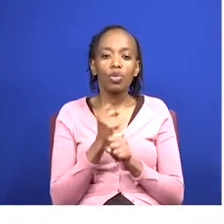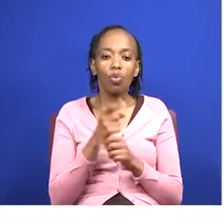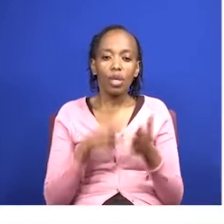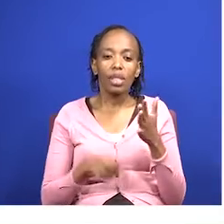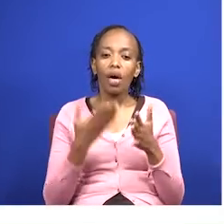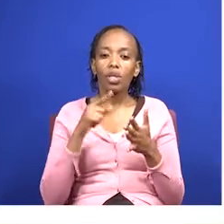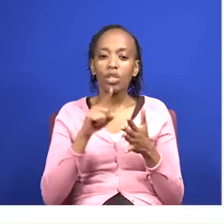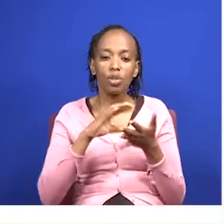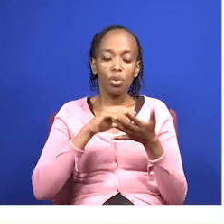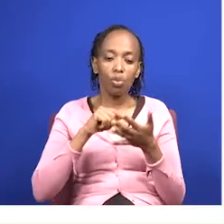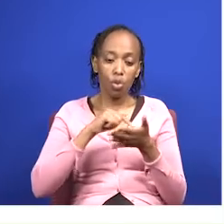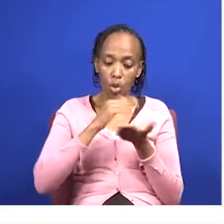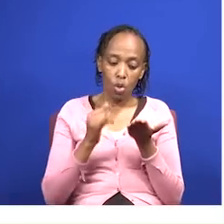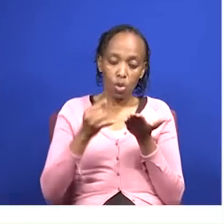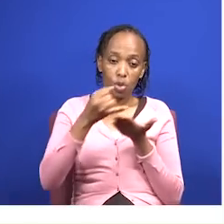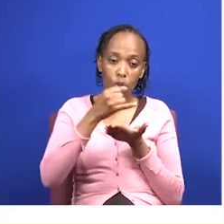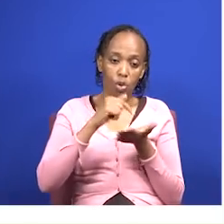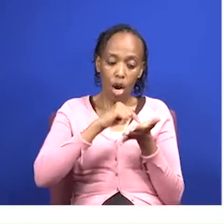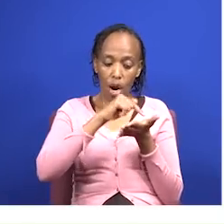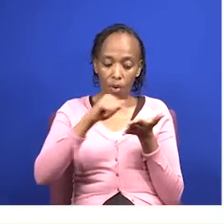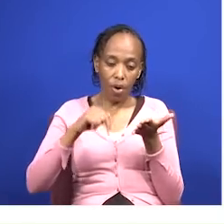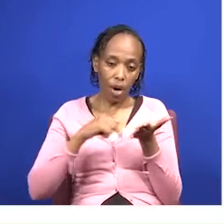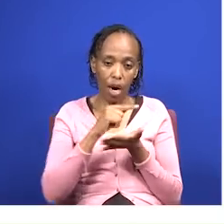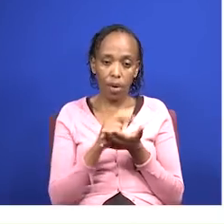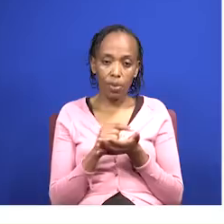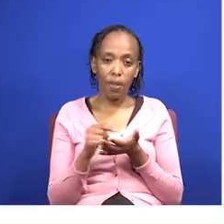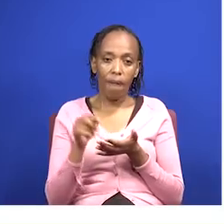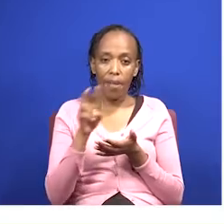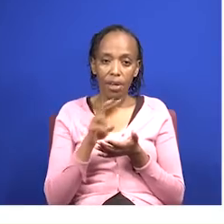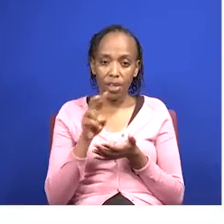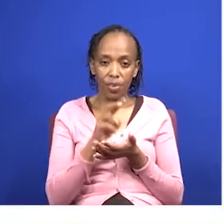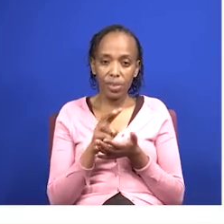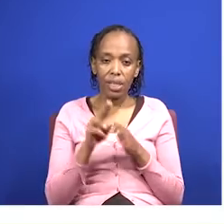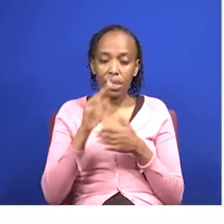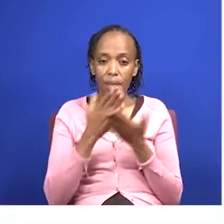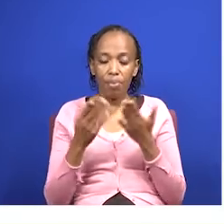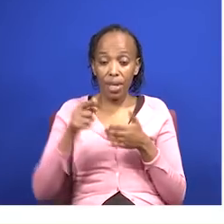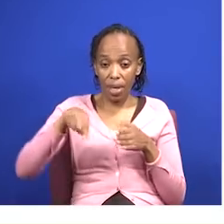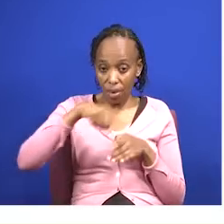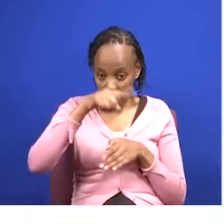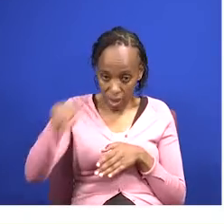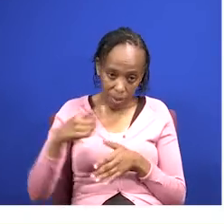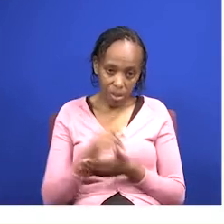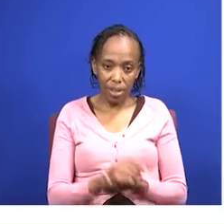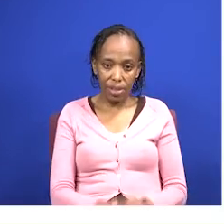What do I want you to do? I want you to draw a round figure. Use something round like